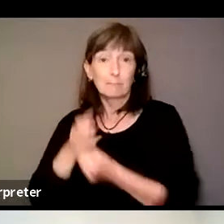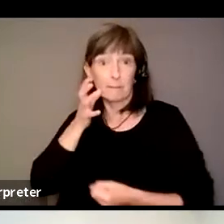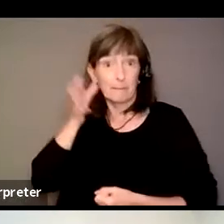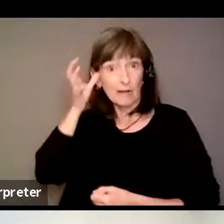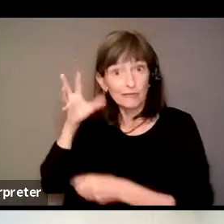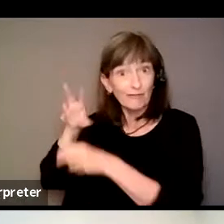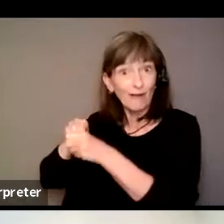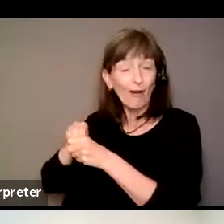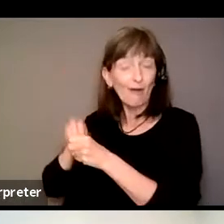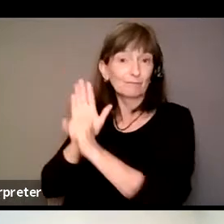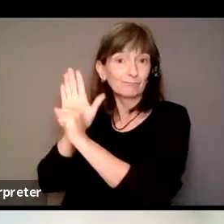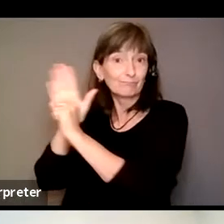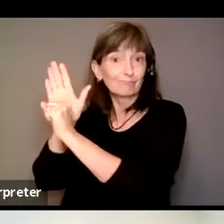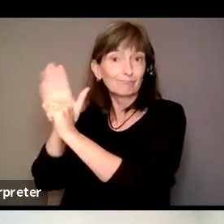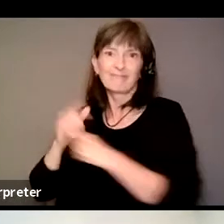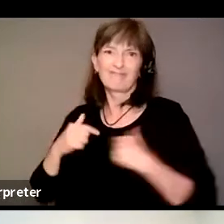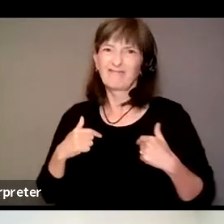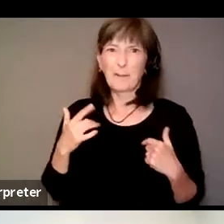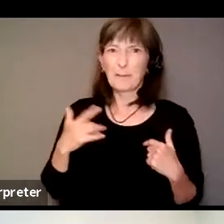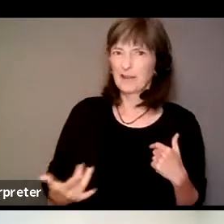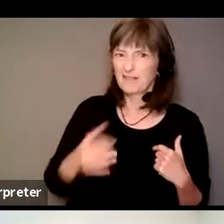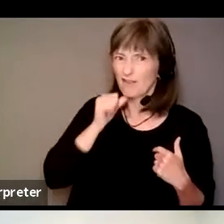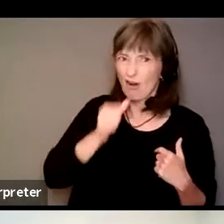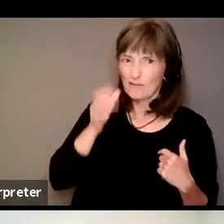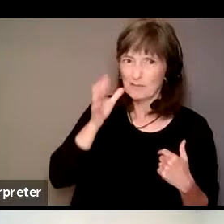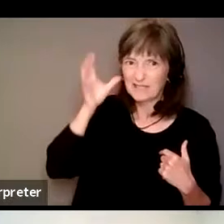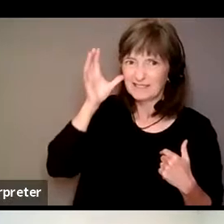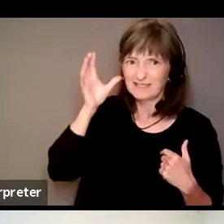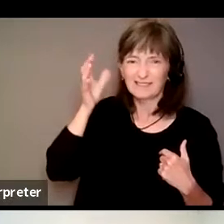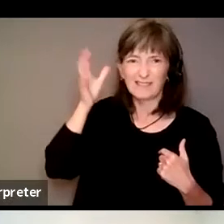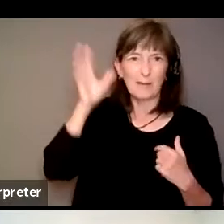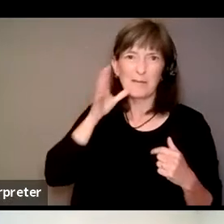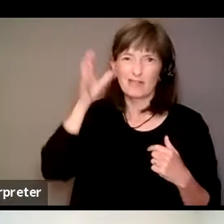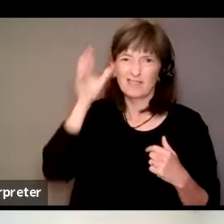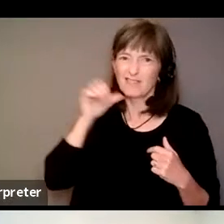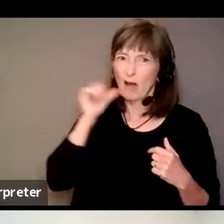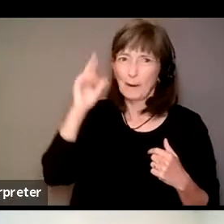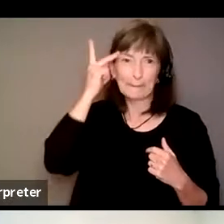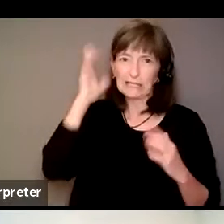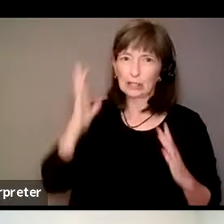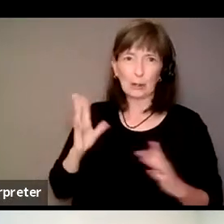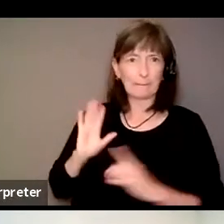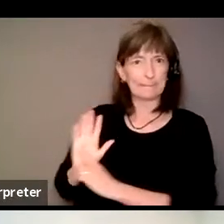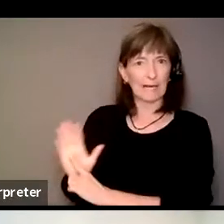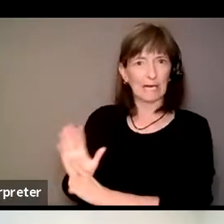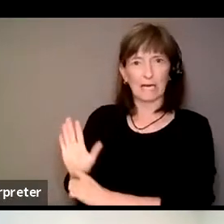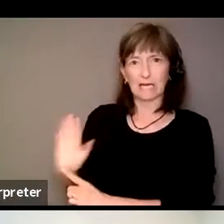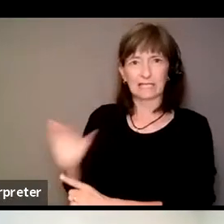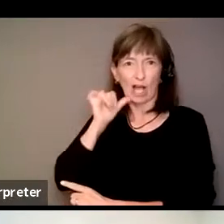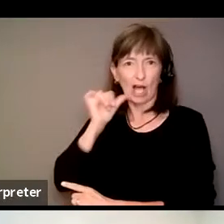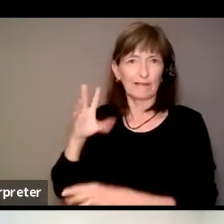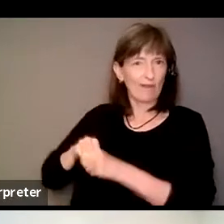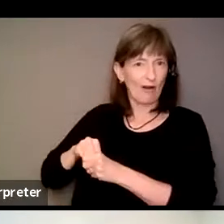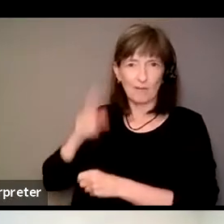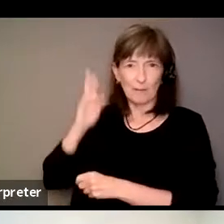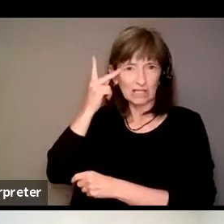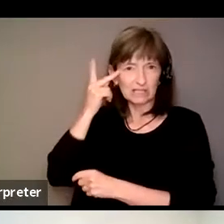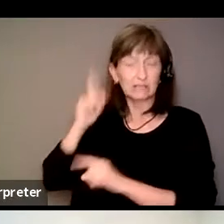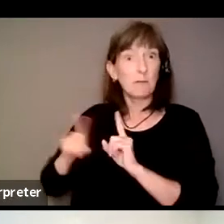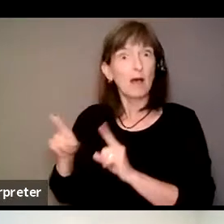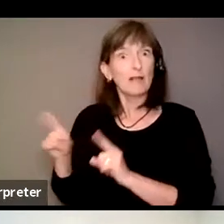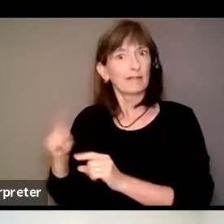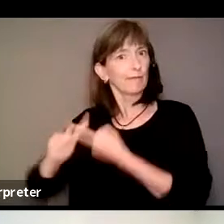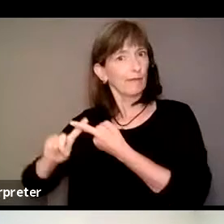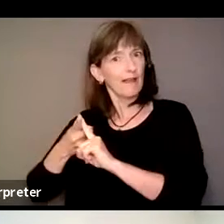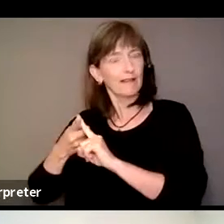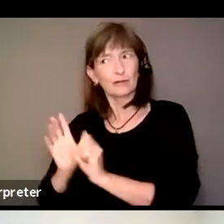involved. They're normally not political people, and they still aren't today, but this was a family friend who they rallied around to support. So I got to see, you